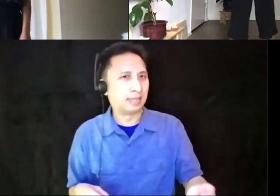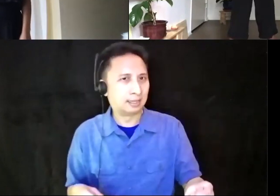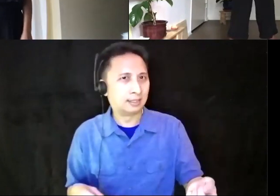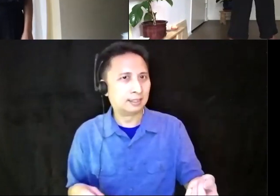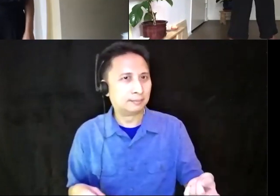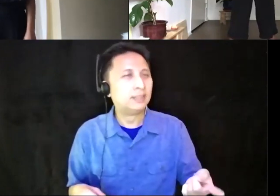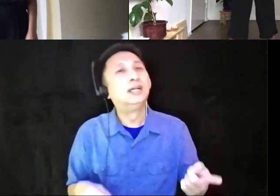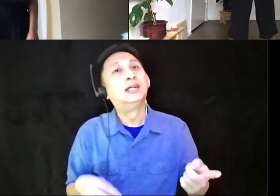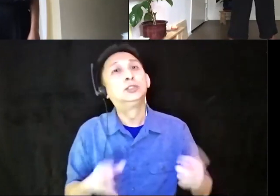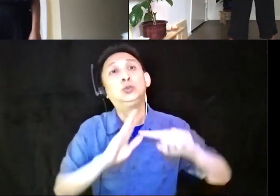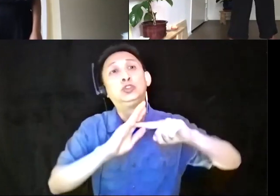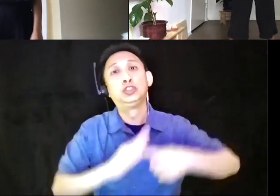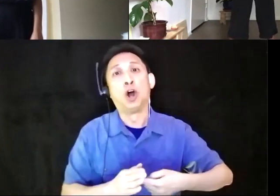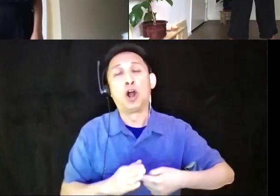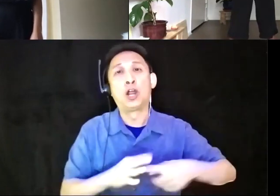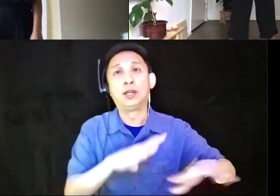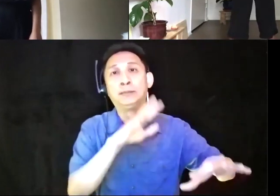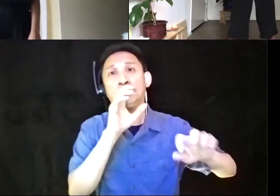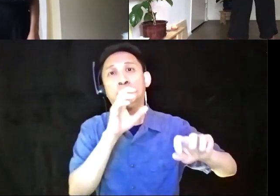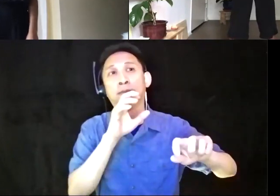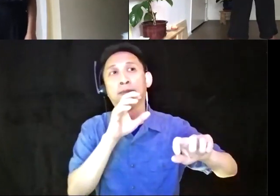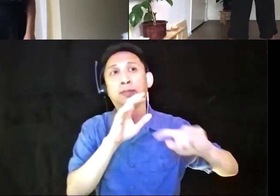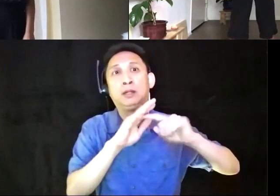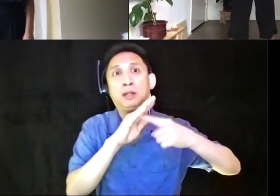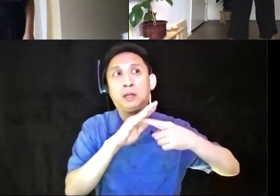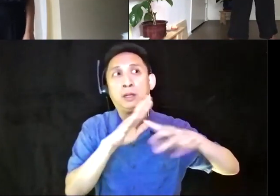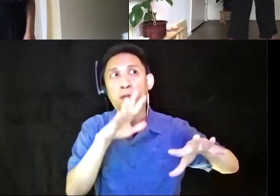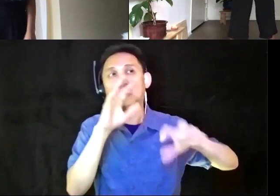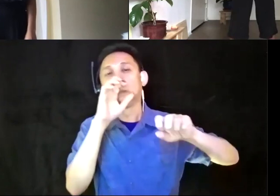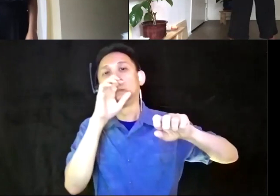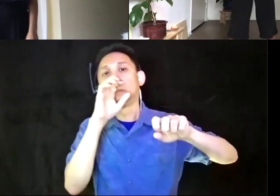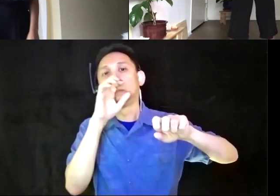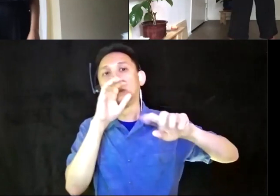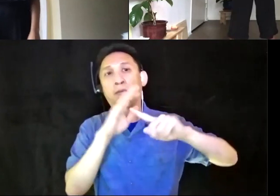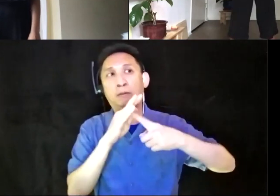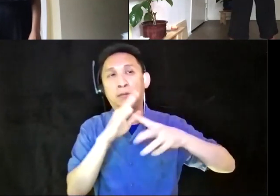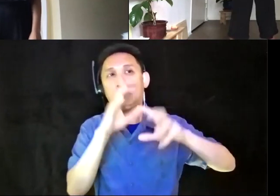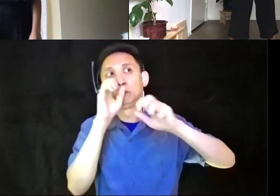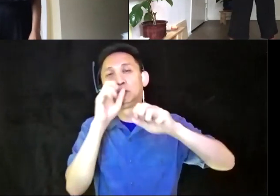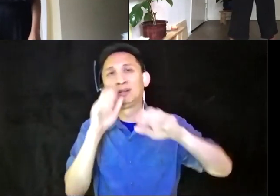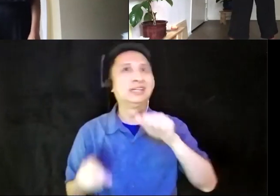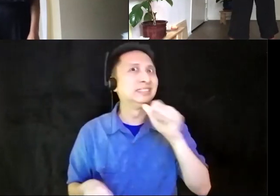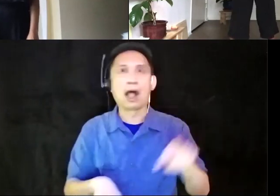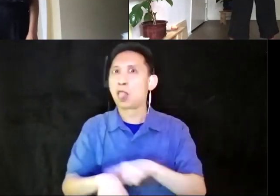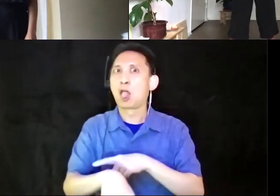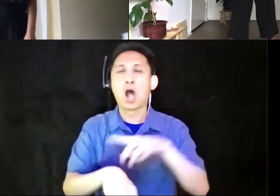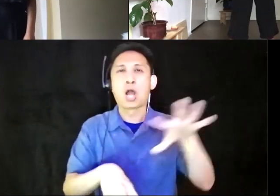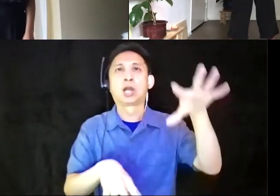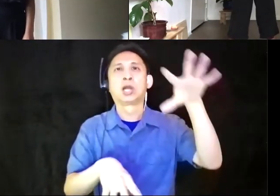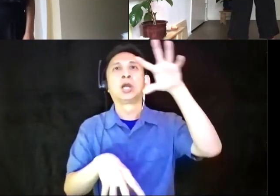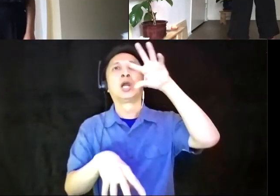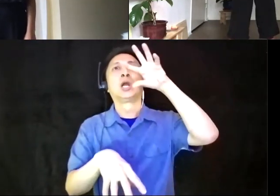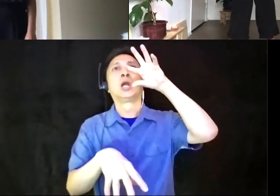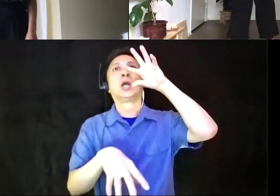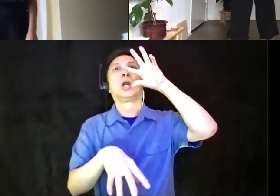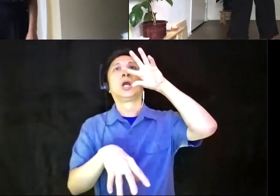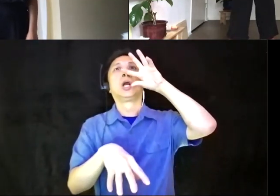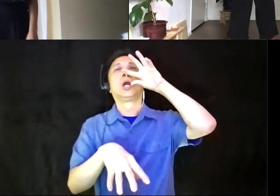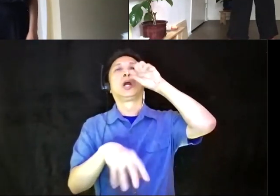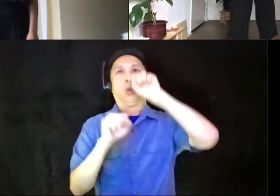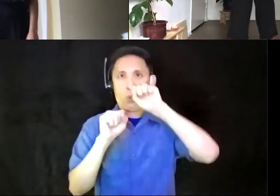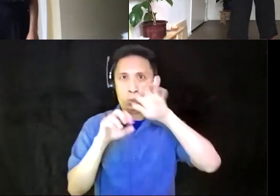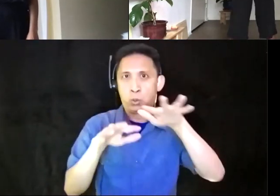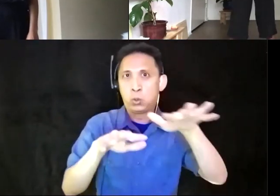of breath, not just 1 long breath in and 1 long breath out. So we take 3